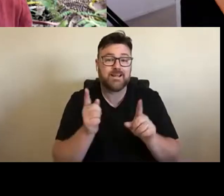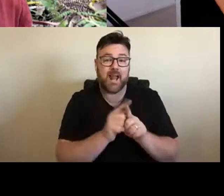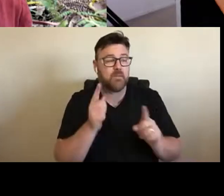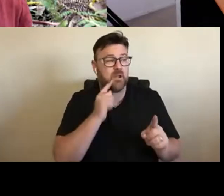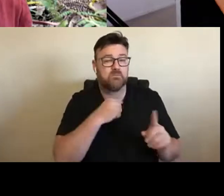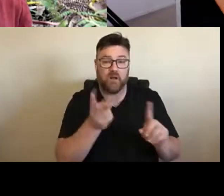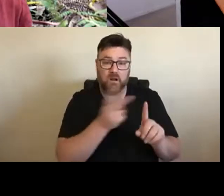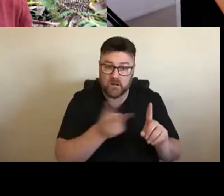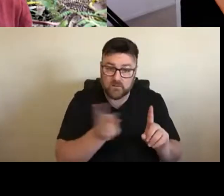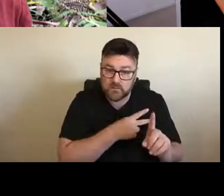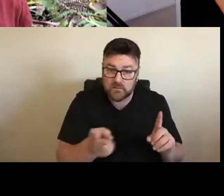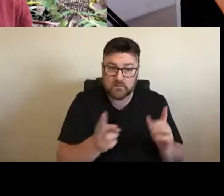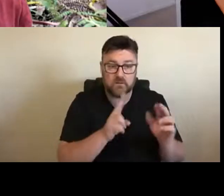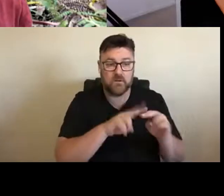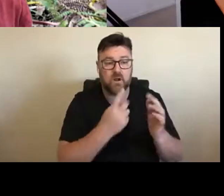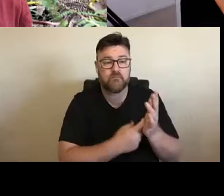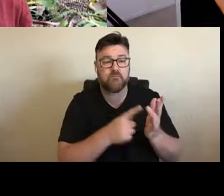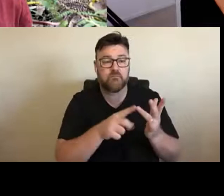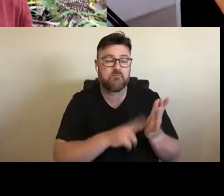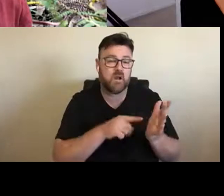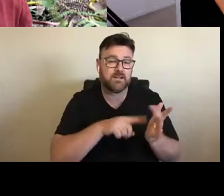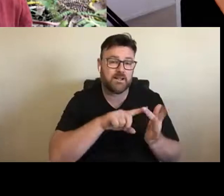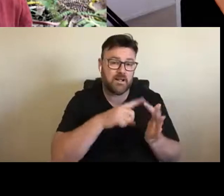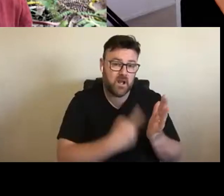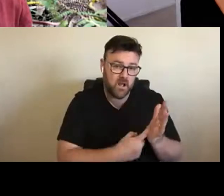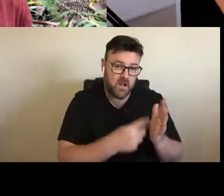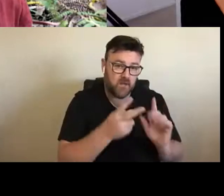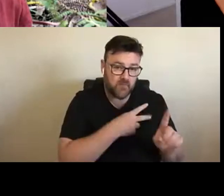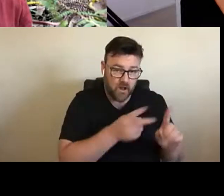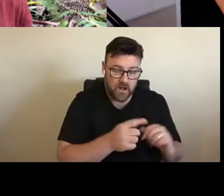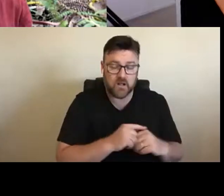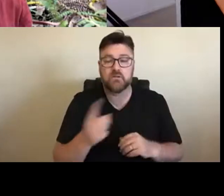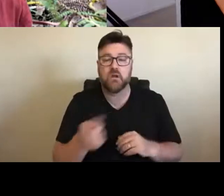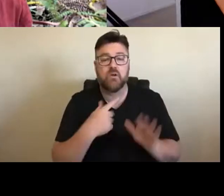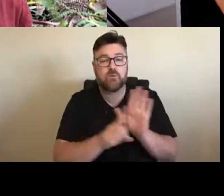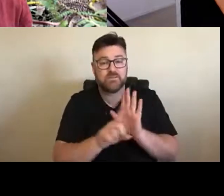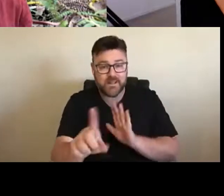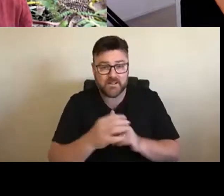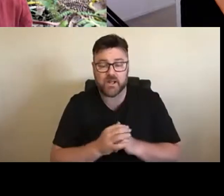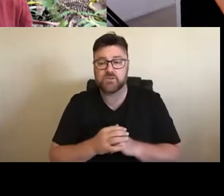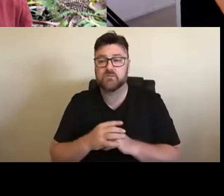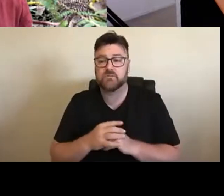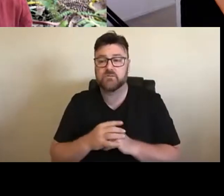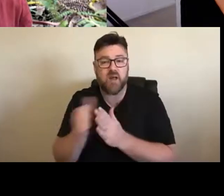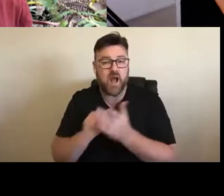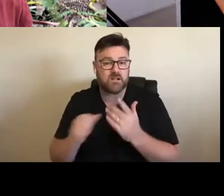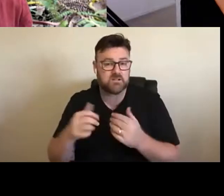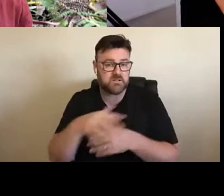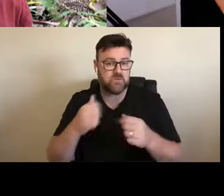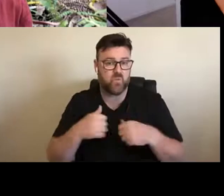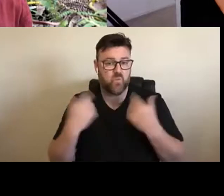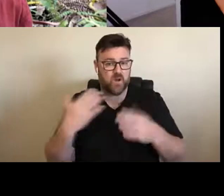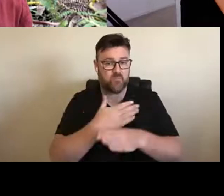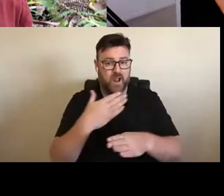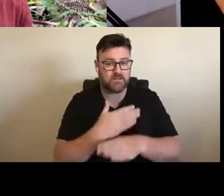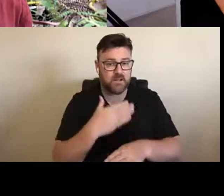well as representation and the visual and artistic fields that we're practicing in. So I'm just thinking, like,